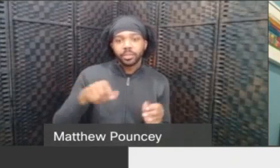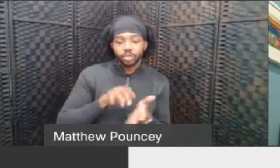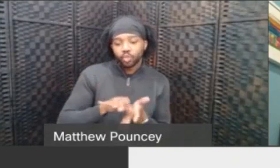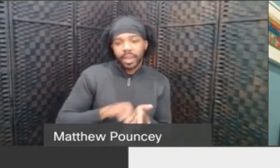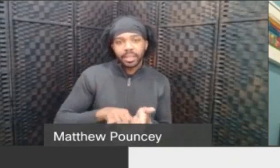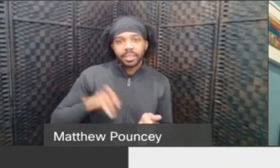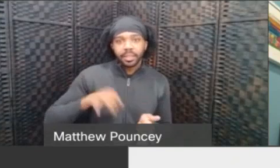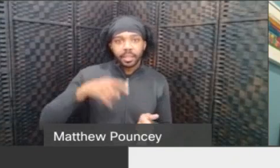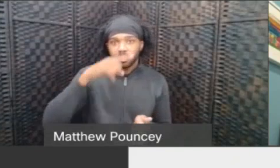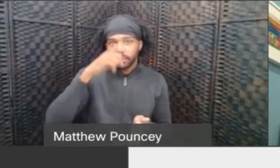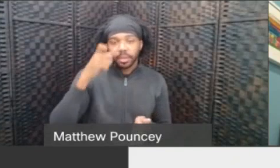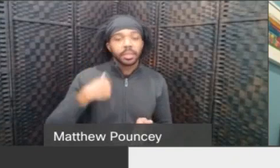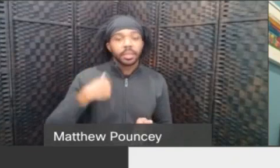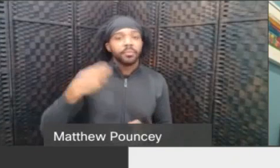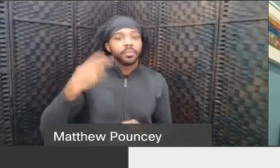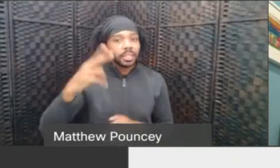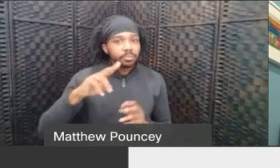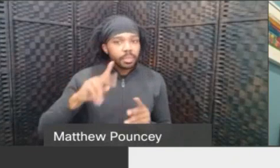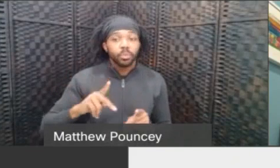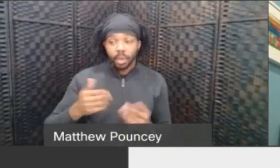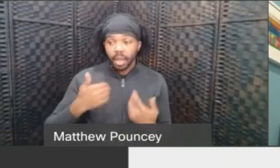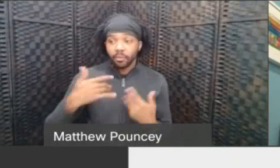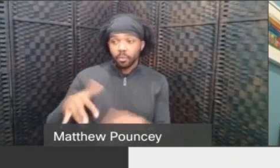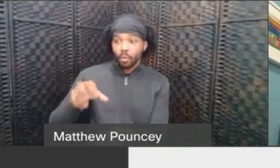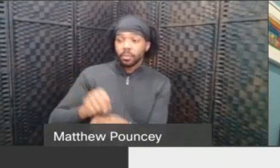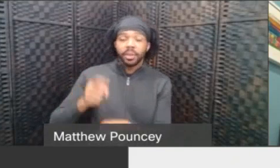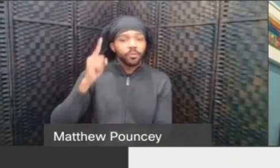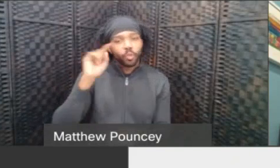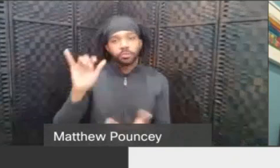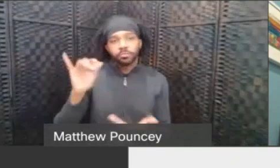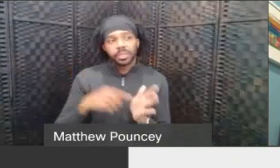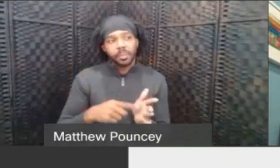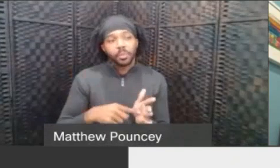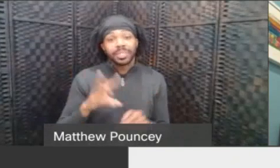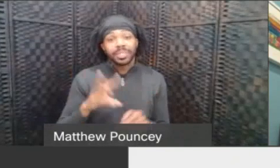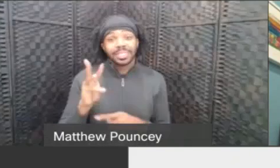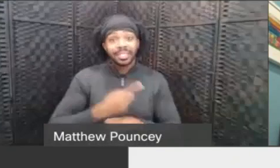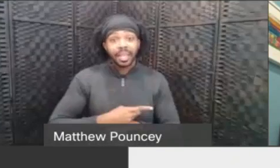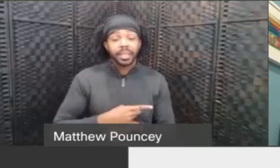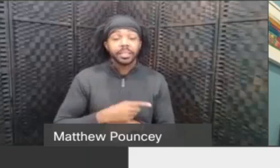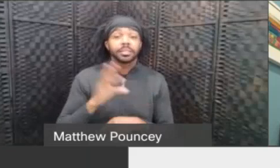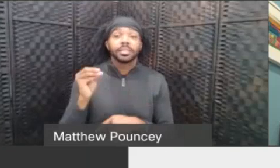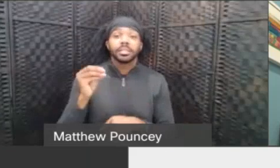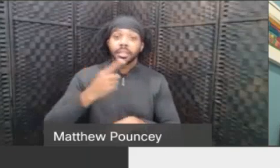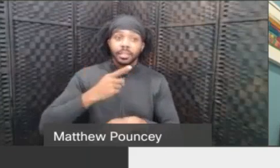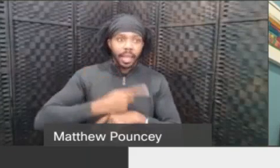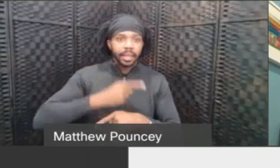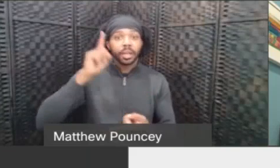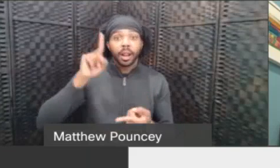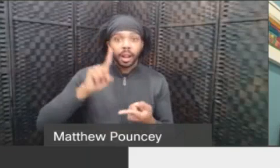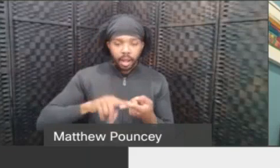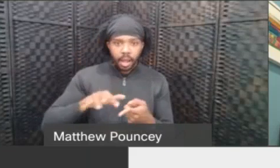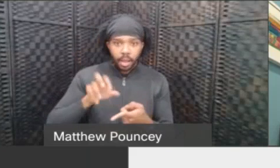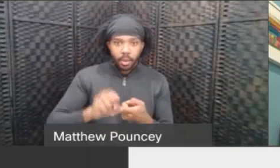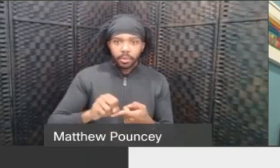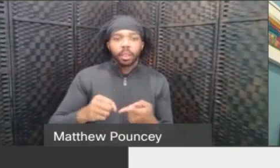because I've seen people who've been doing appointments, say within 60 days, and when that date comes, something occurred and